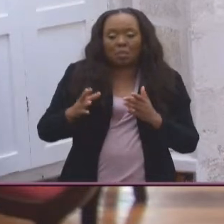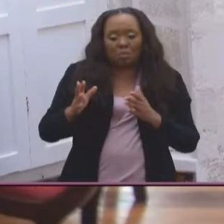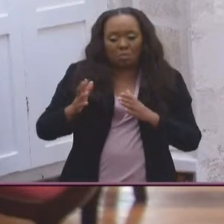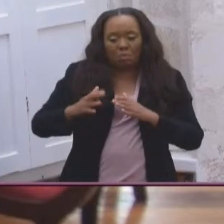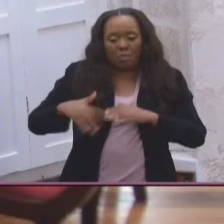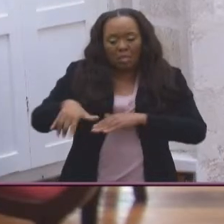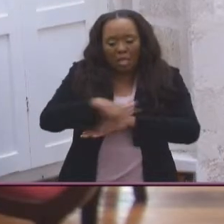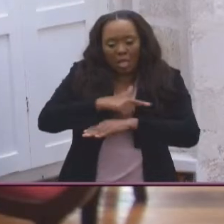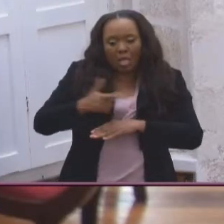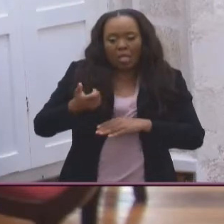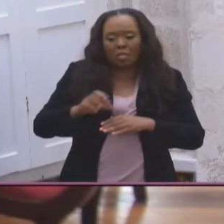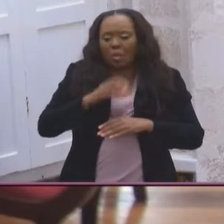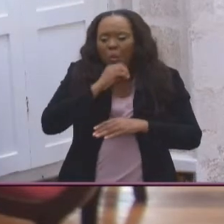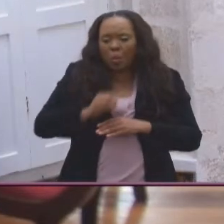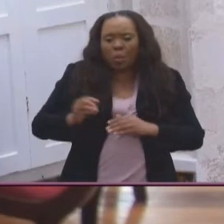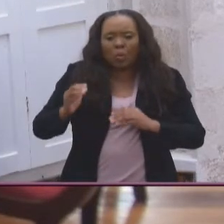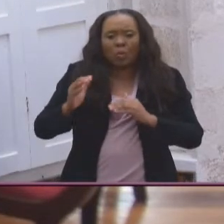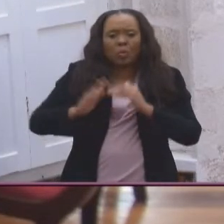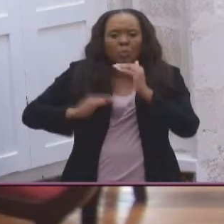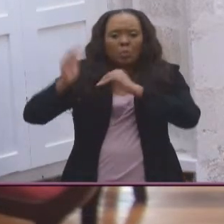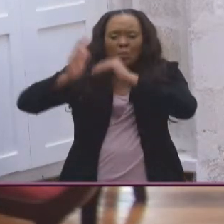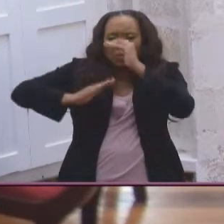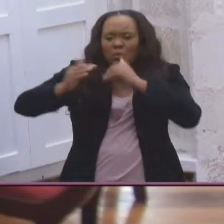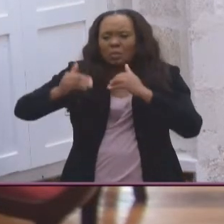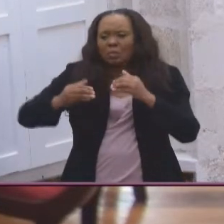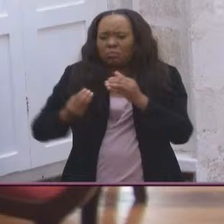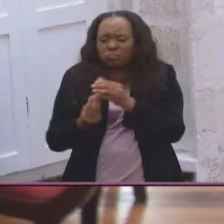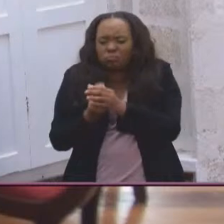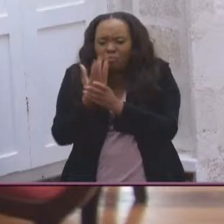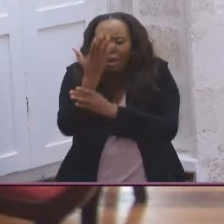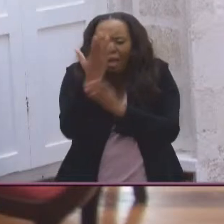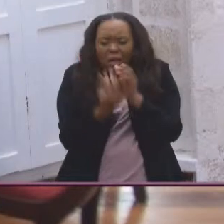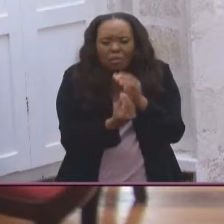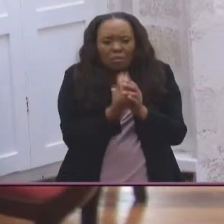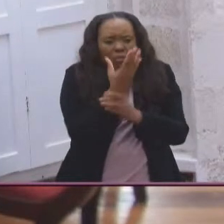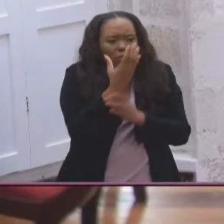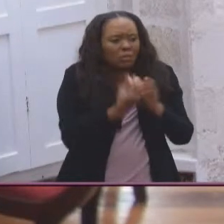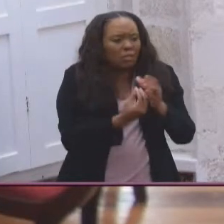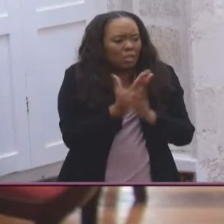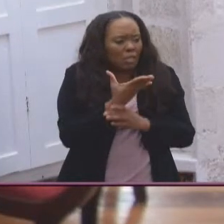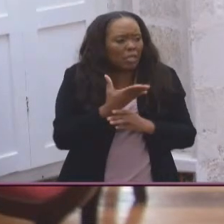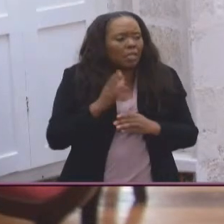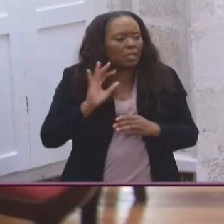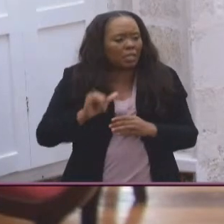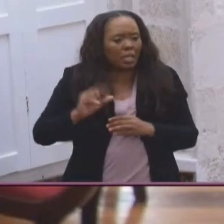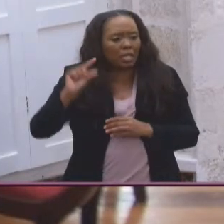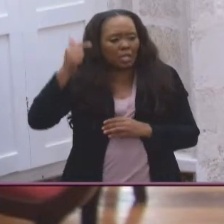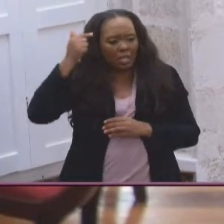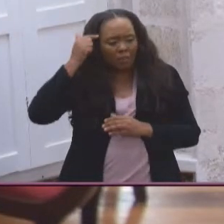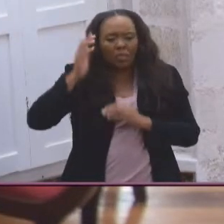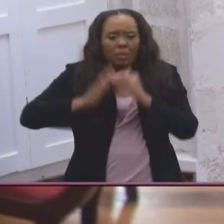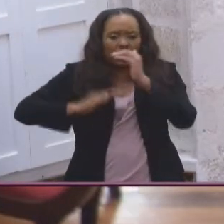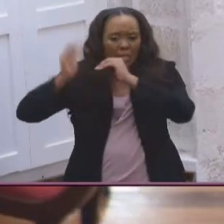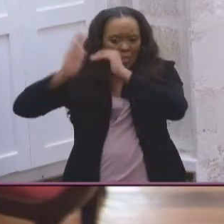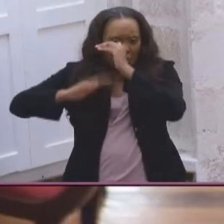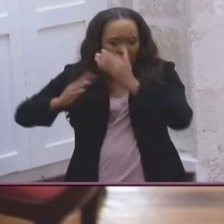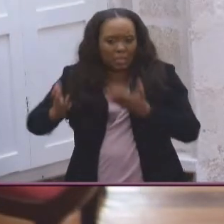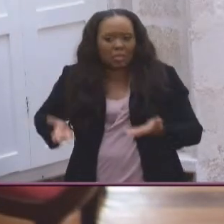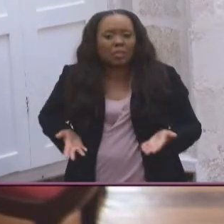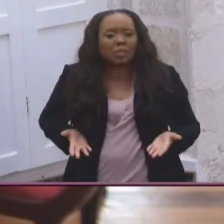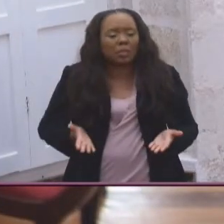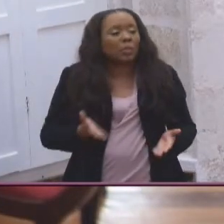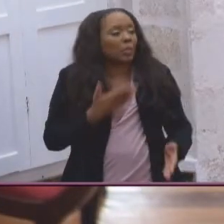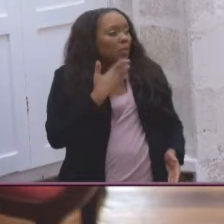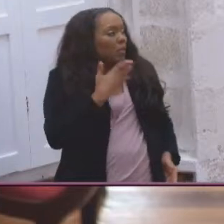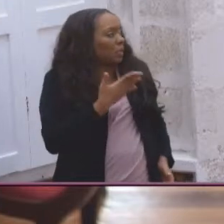have a lot of bush and coverage on those properties, Mr. President. Thank you, Senator Warrell. So noted.